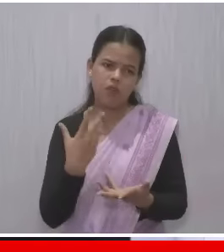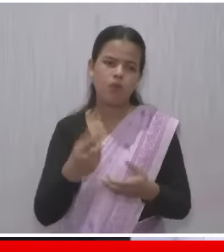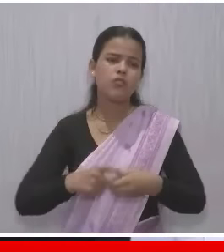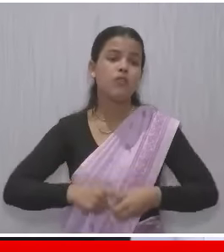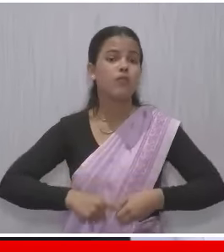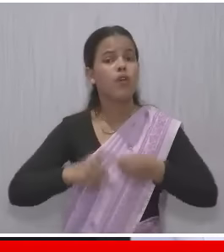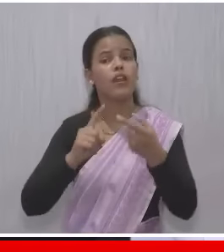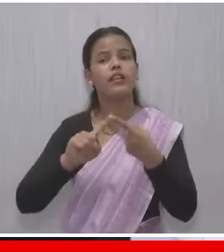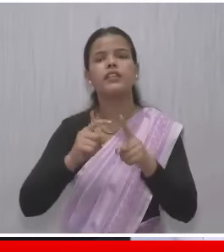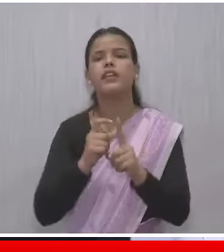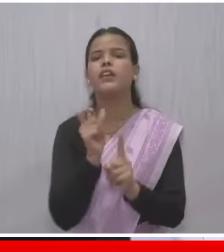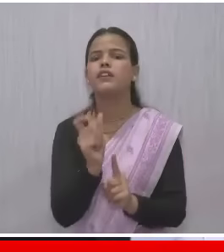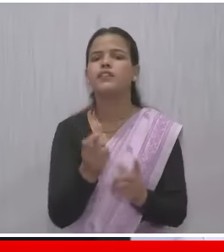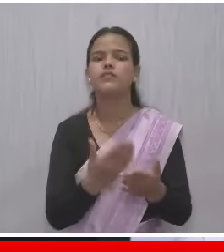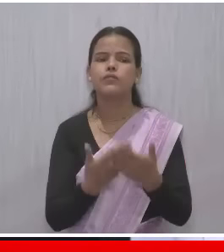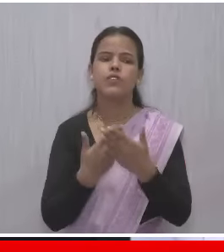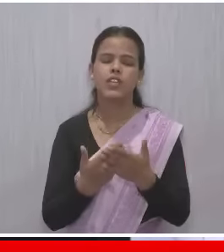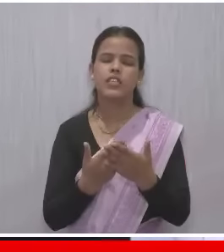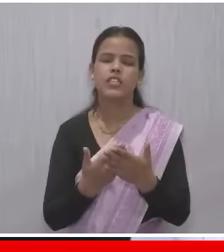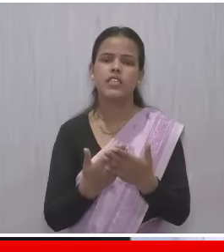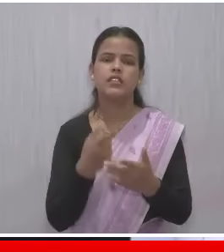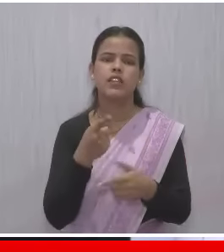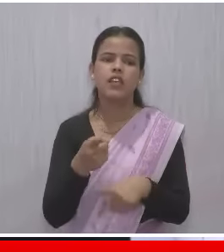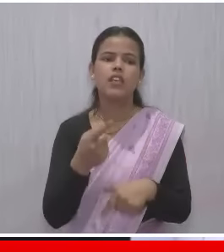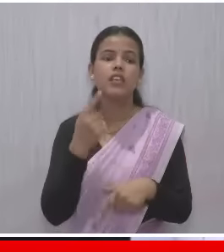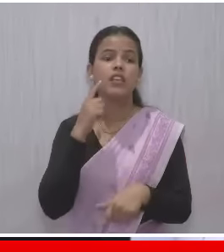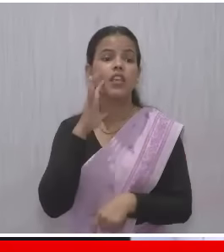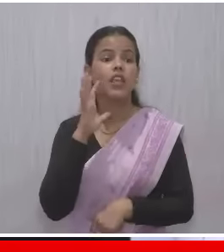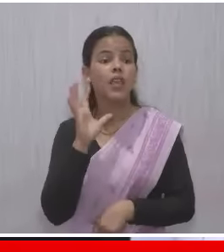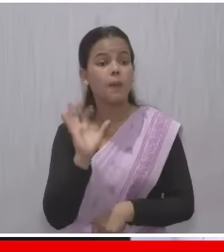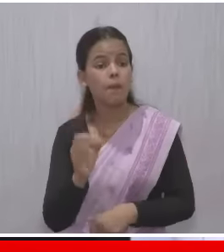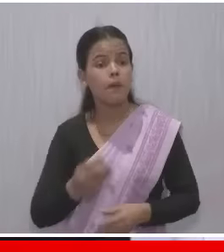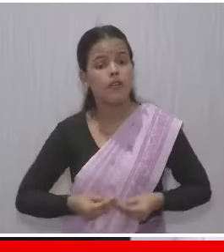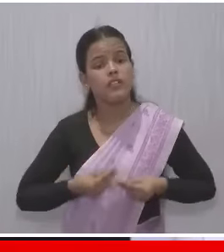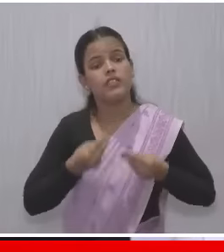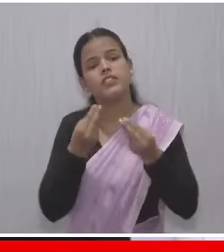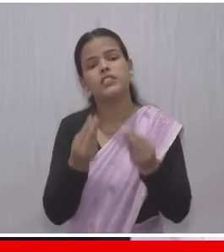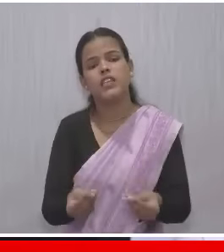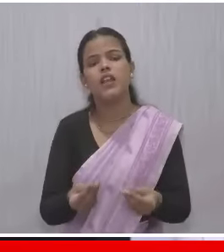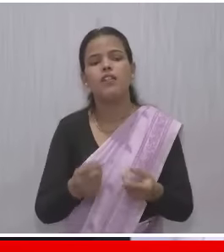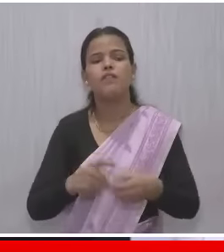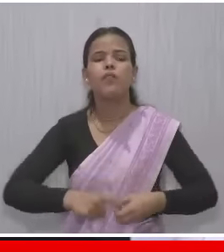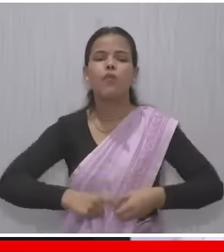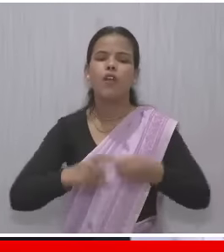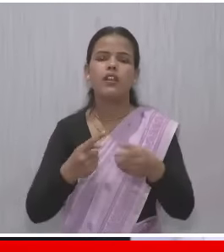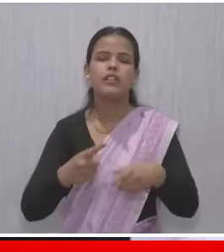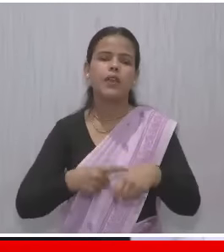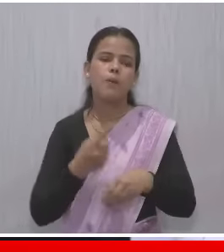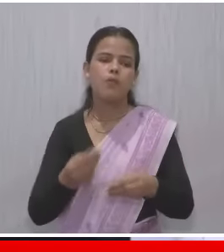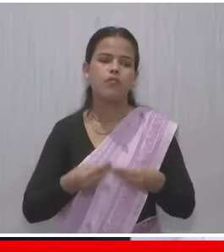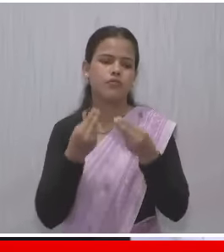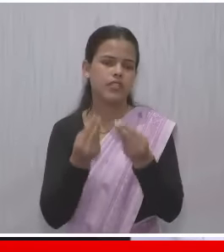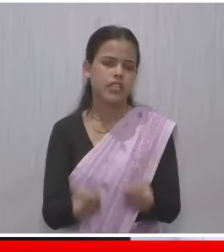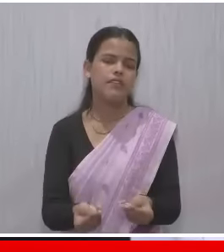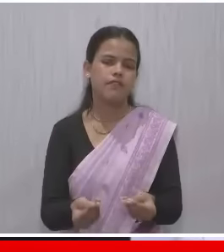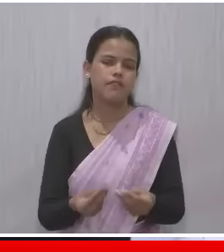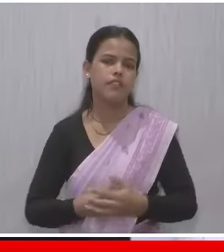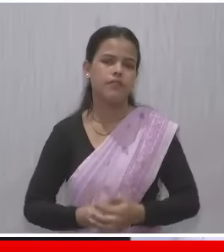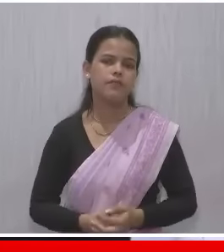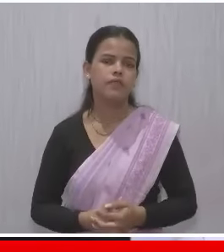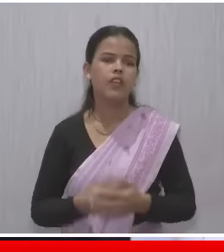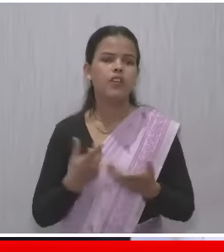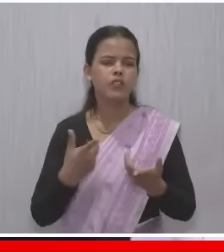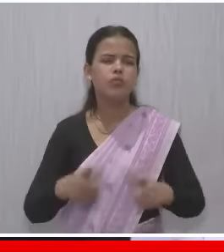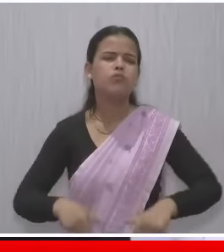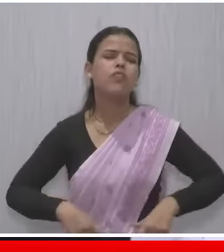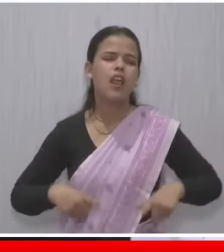education, but it's very important that we give them quality opportunity to survive